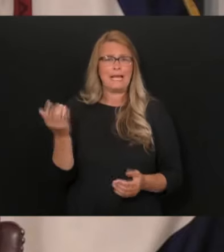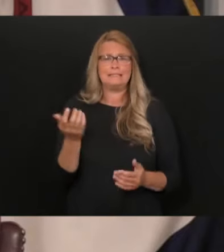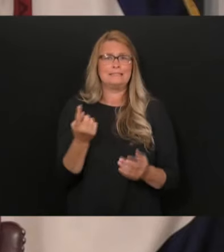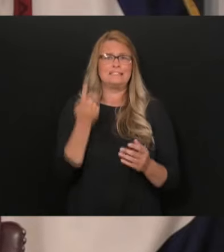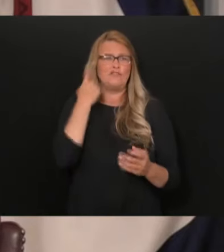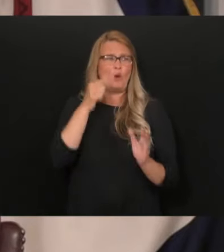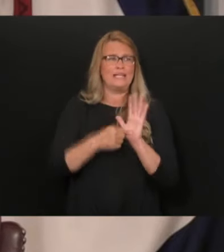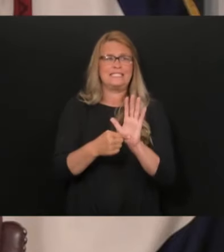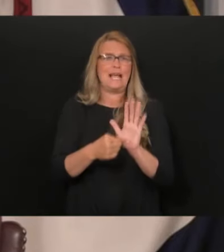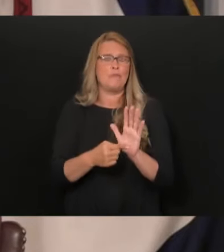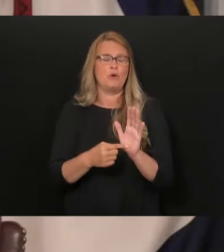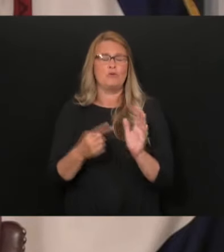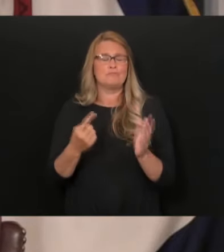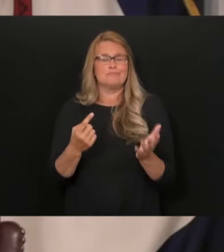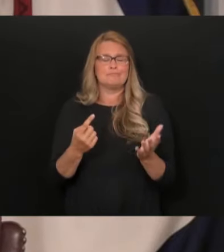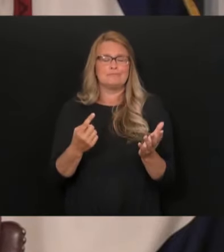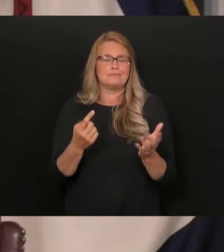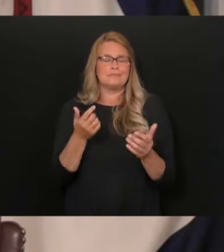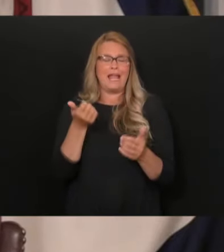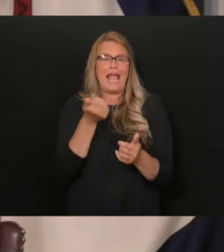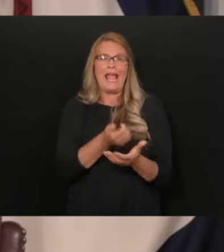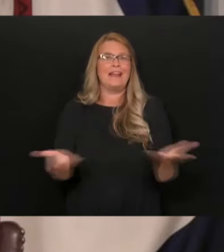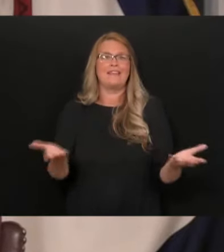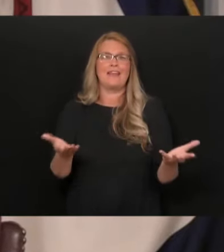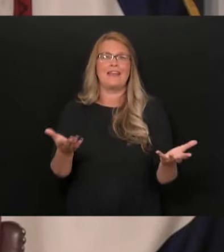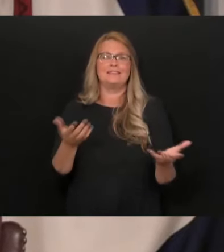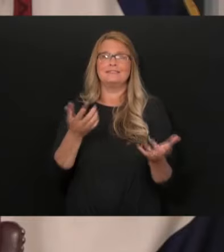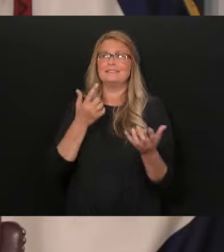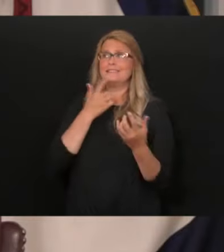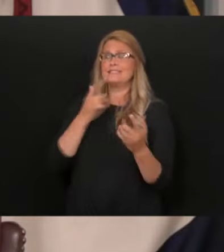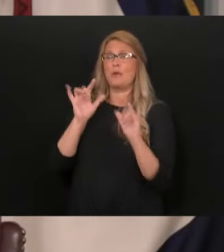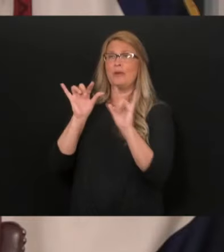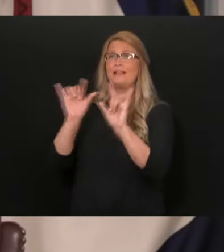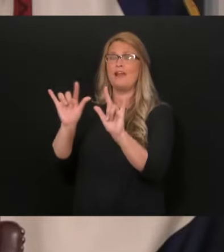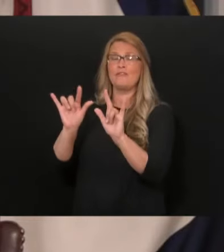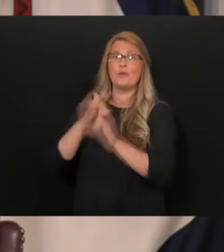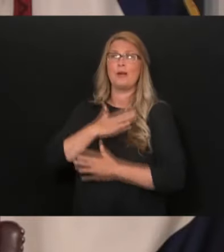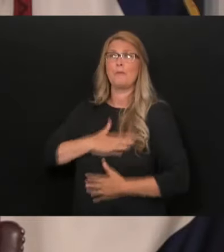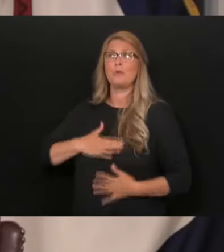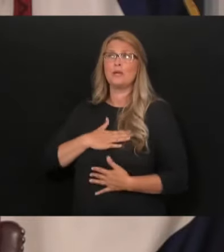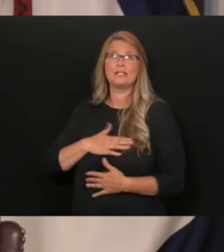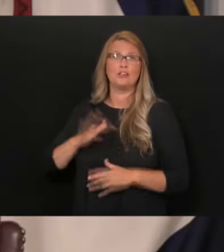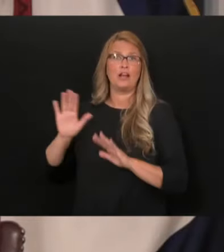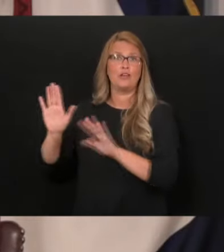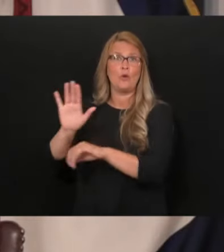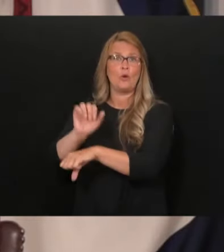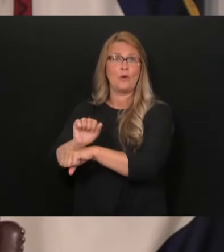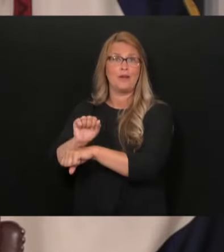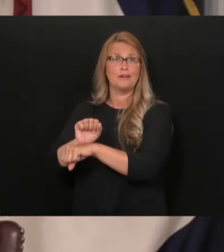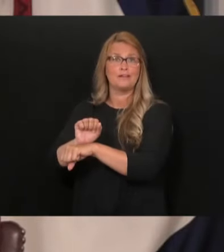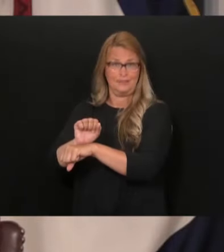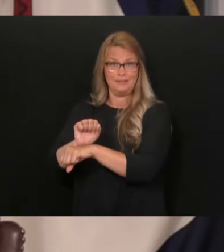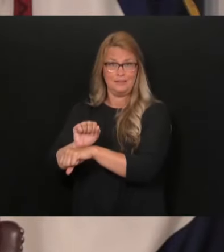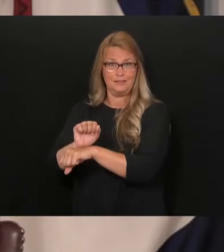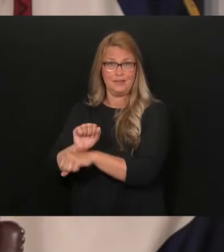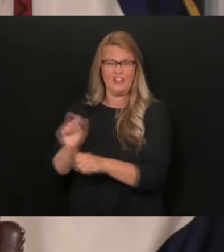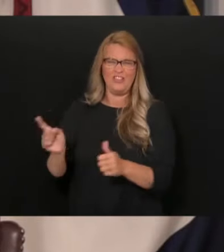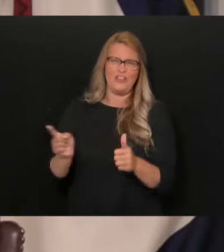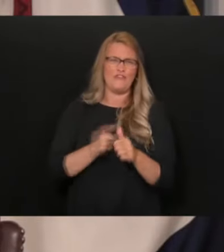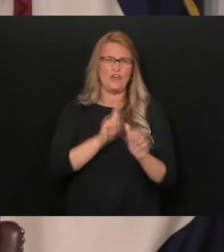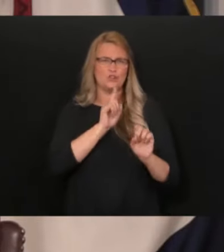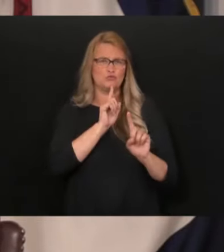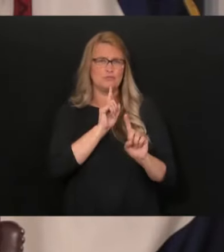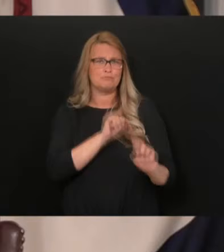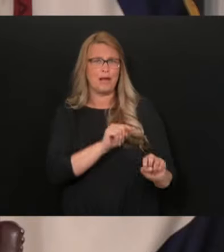to just say that we love you and appreciate you, because for our first responders, for all